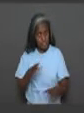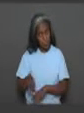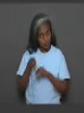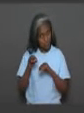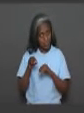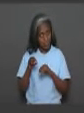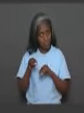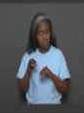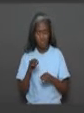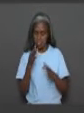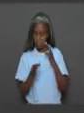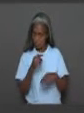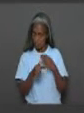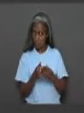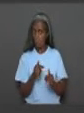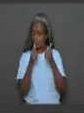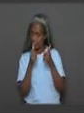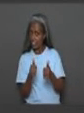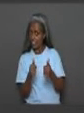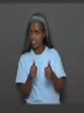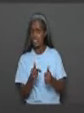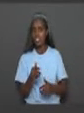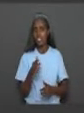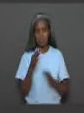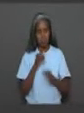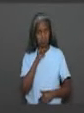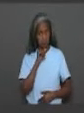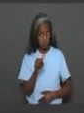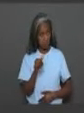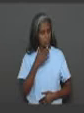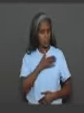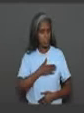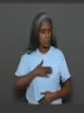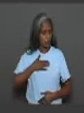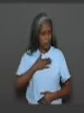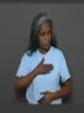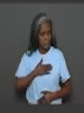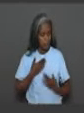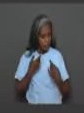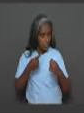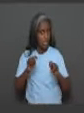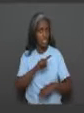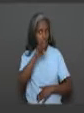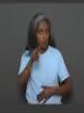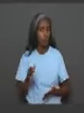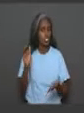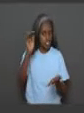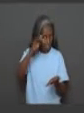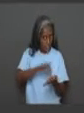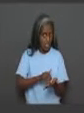students? If so, great. If not, please try the question